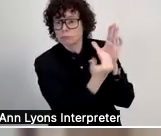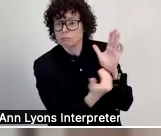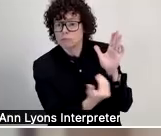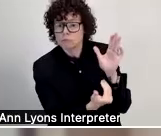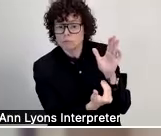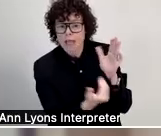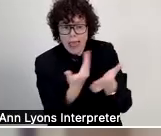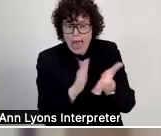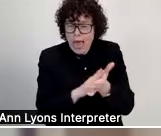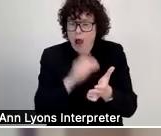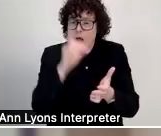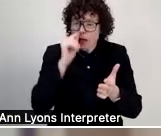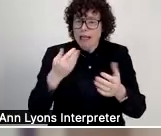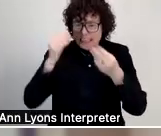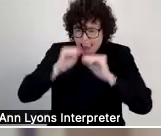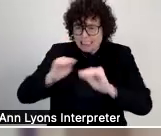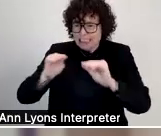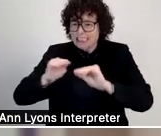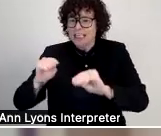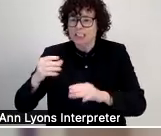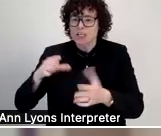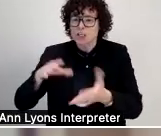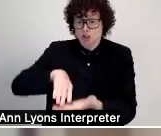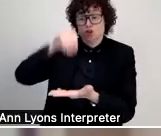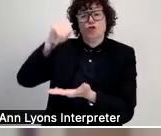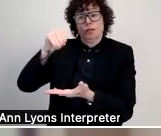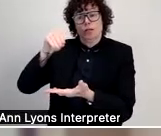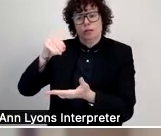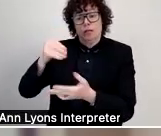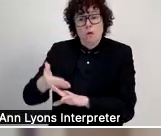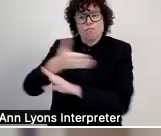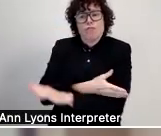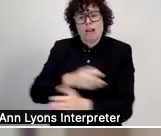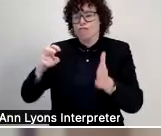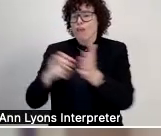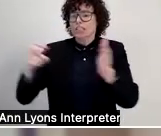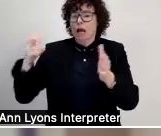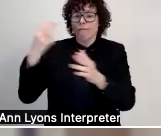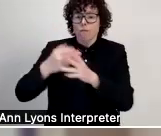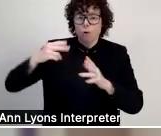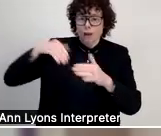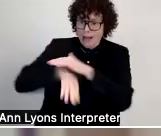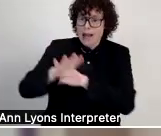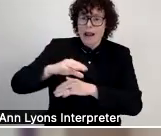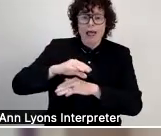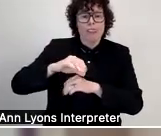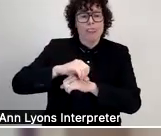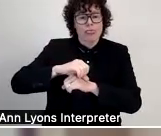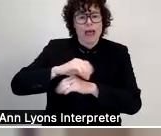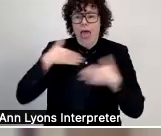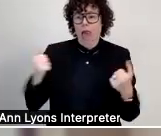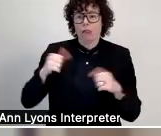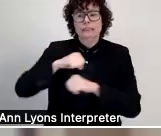learning outcomes for students completing any pre-registration education program. We want accreditation authorities and